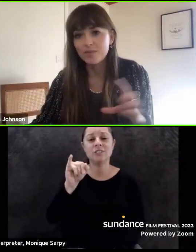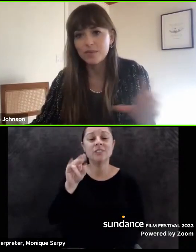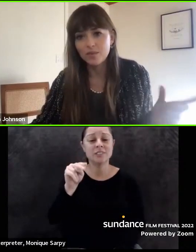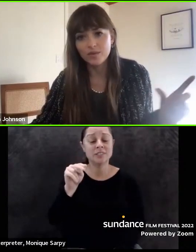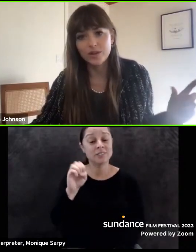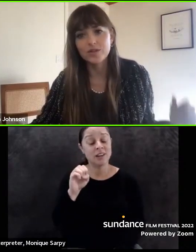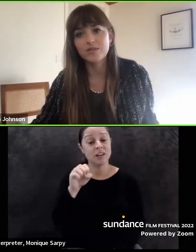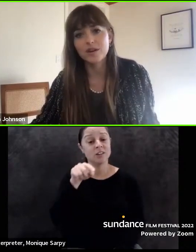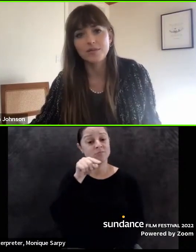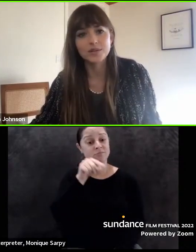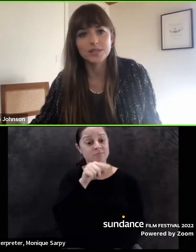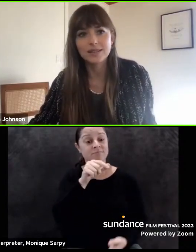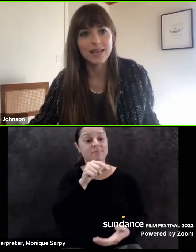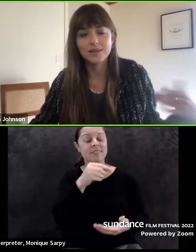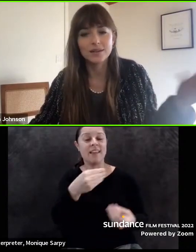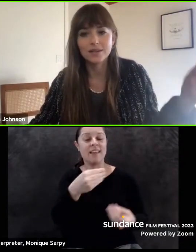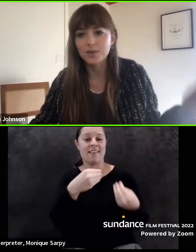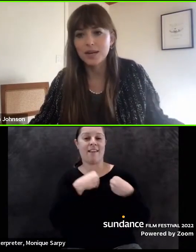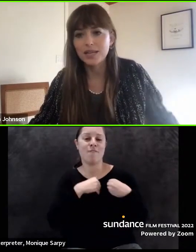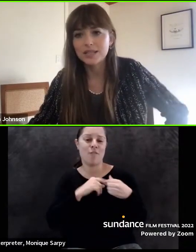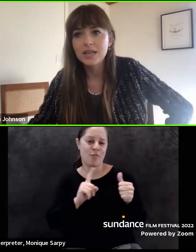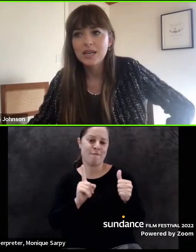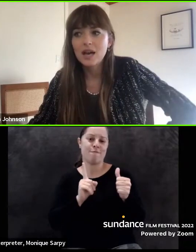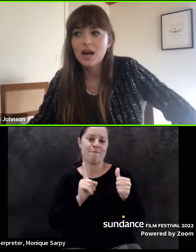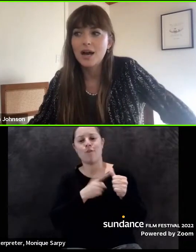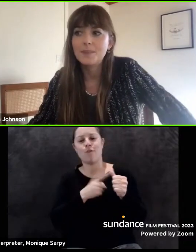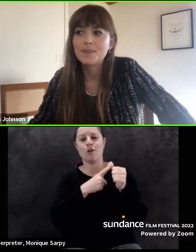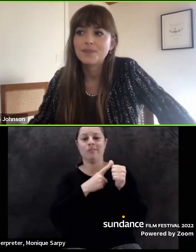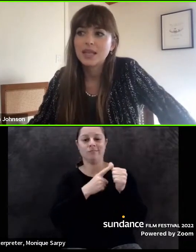gave me the first of the novels later in our 20s.